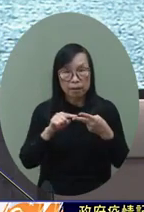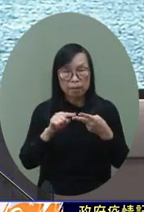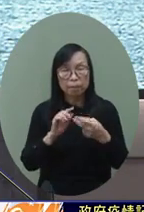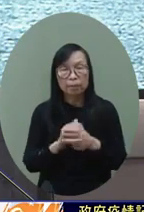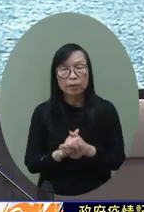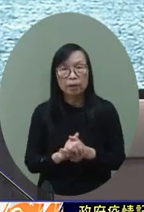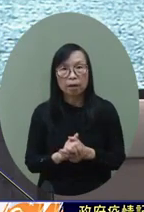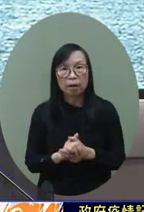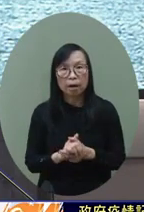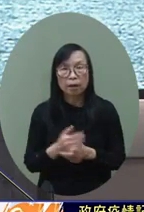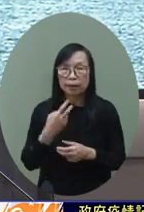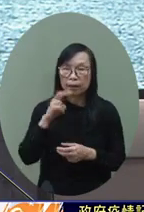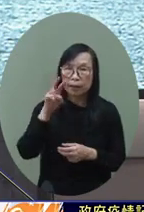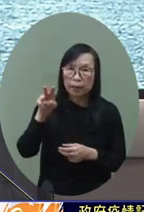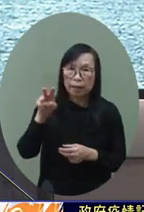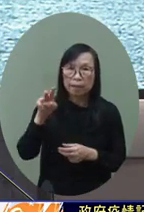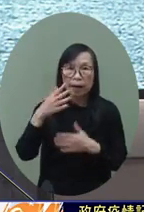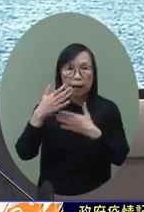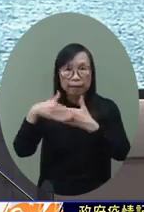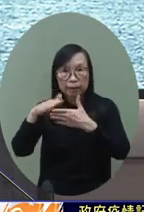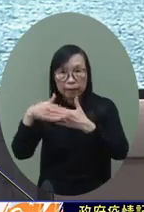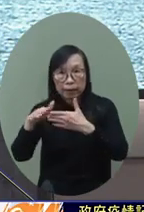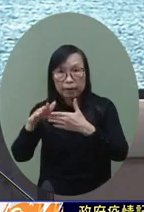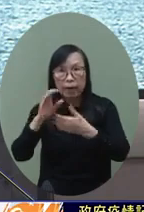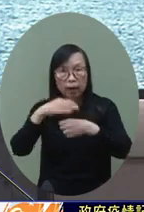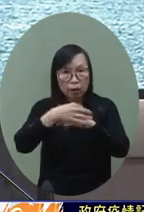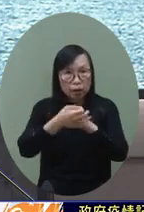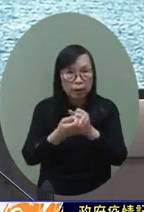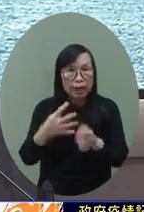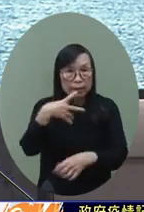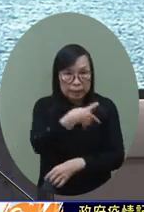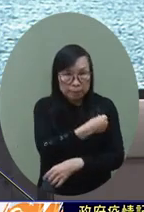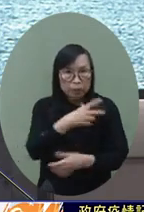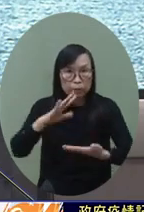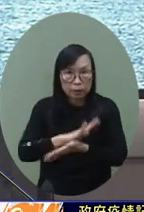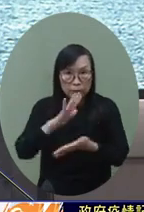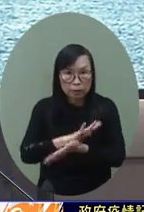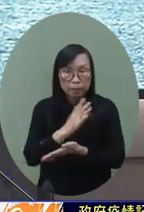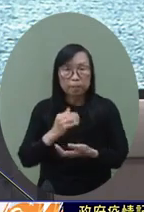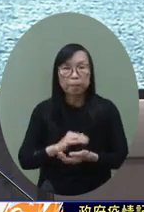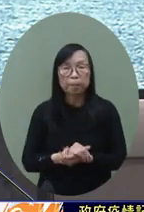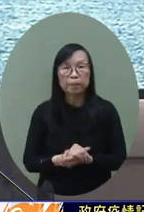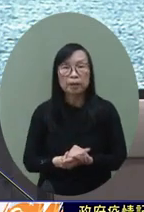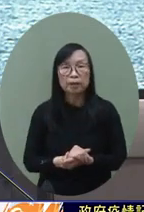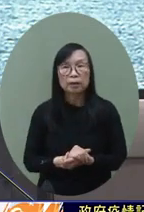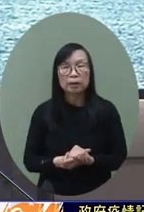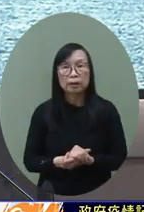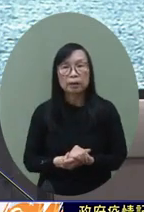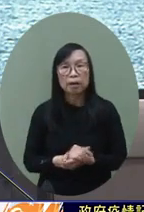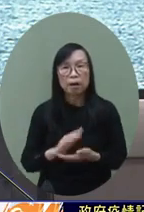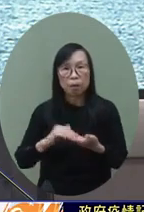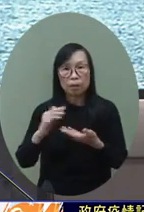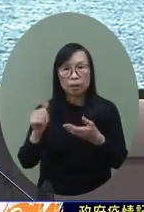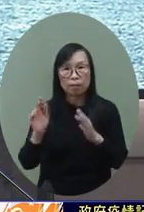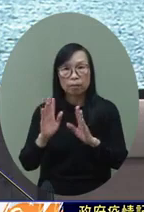experience of other countries of the vaccines that has been launched already. of course, Department of Health and also